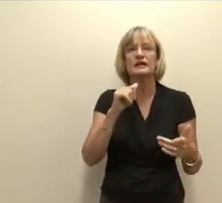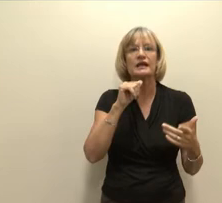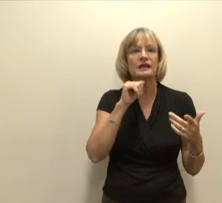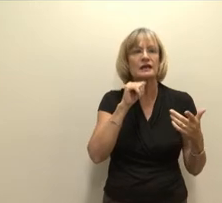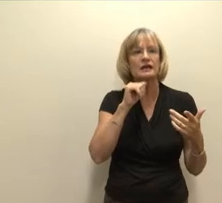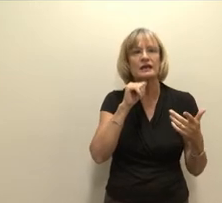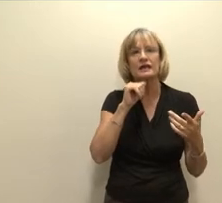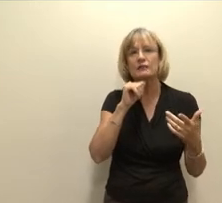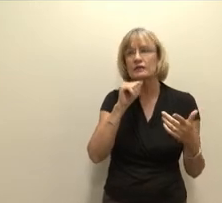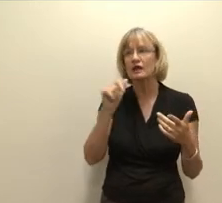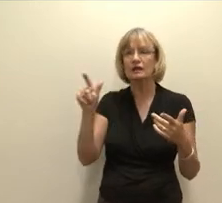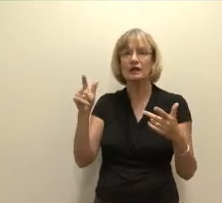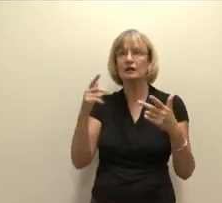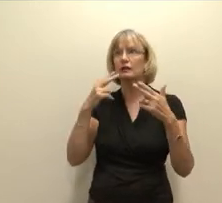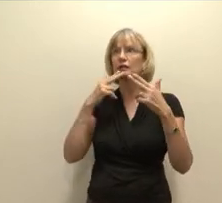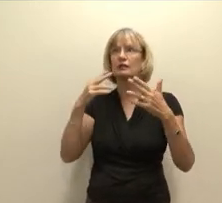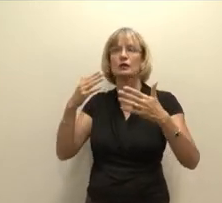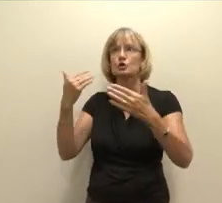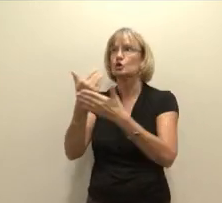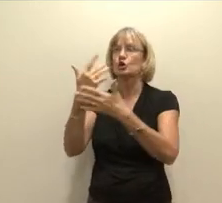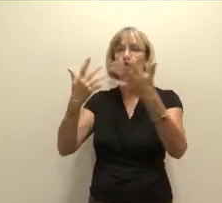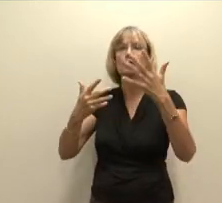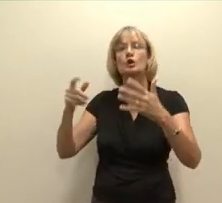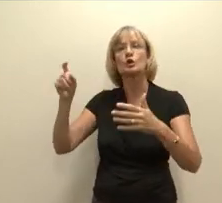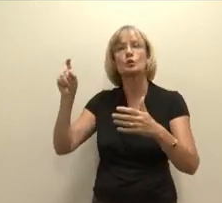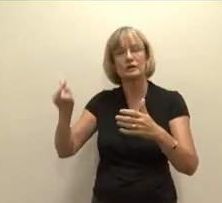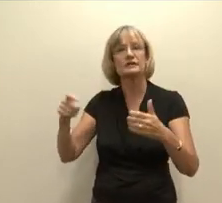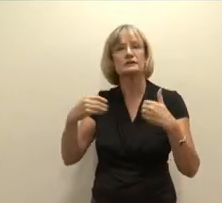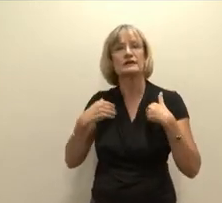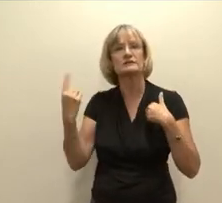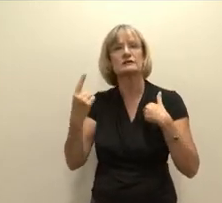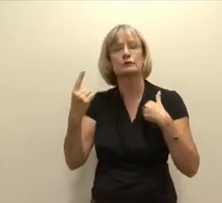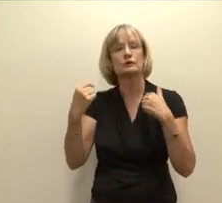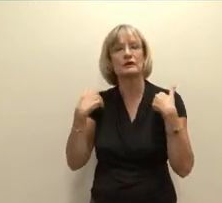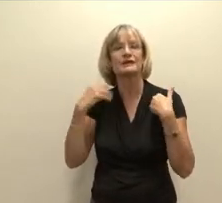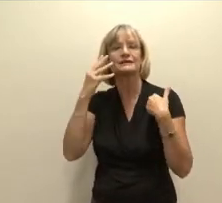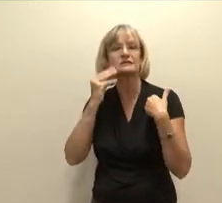a superintendent. I knew that we needed someone with experience.